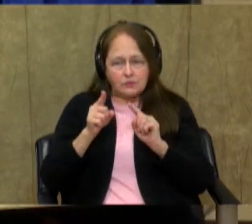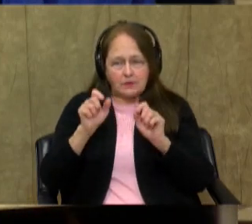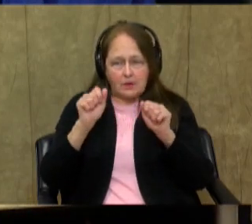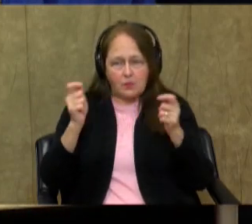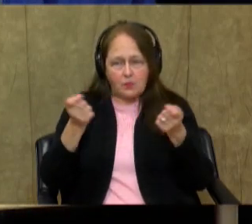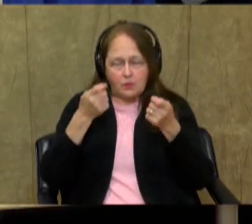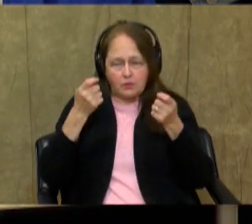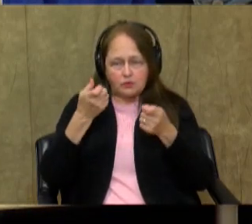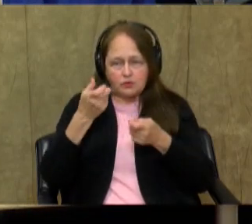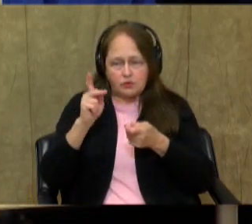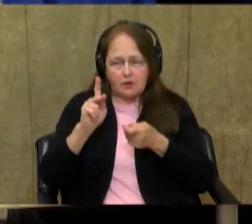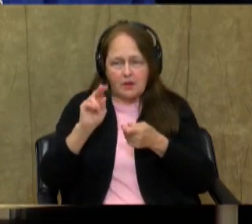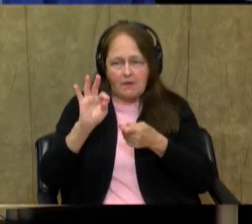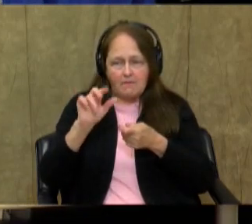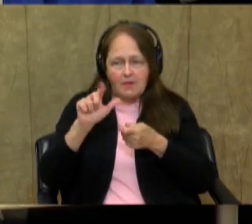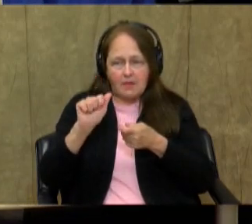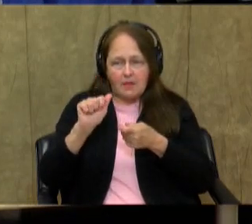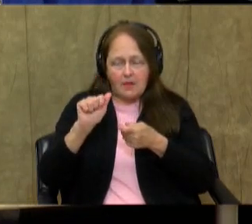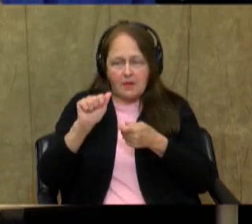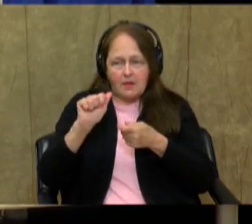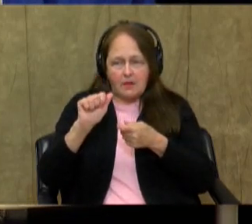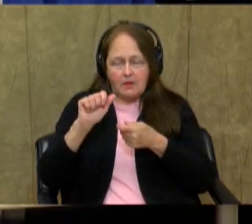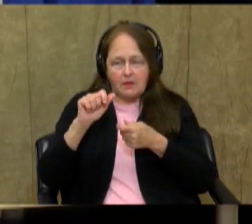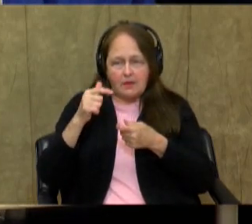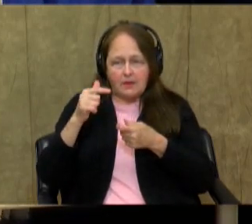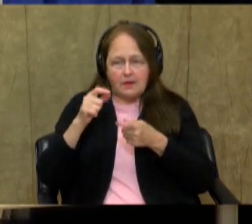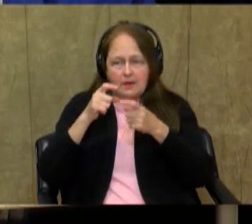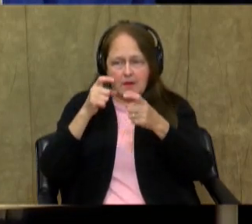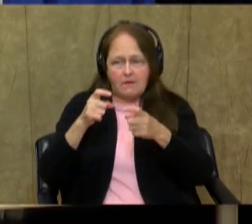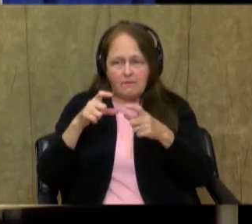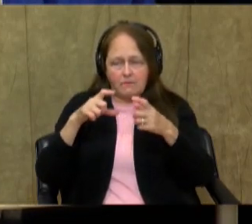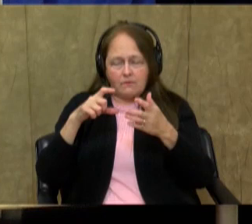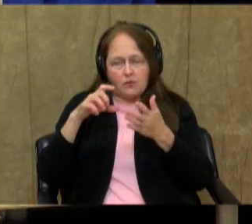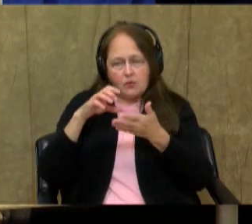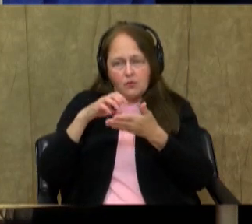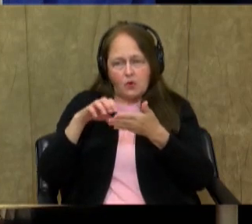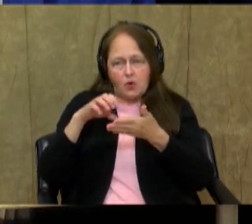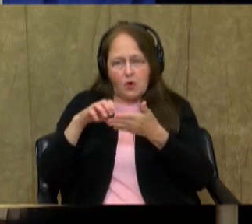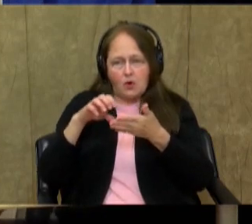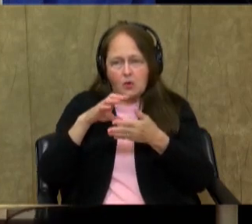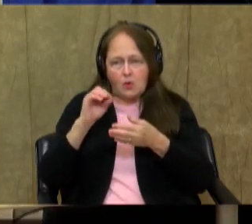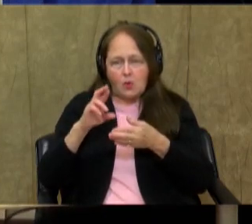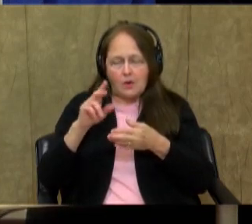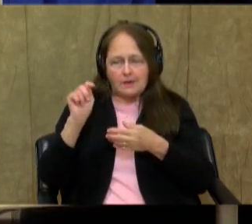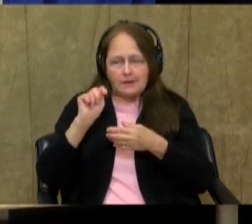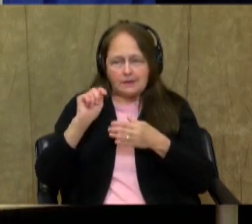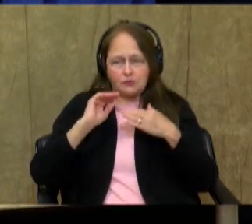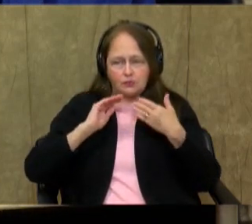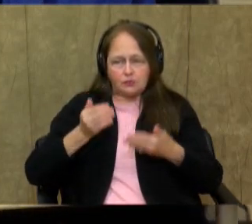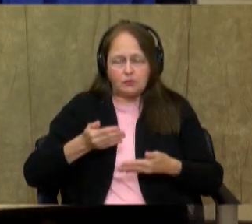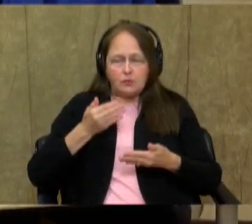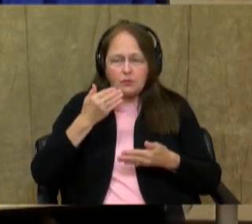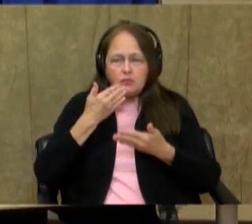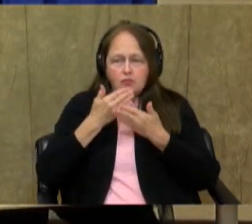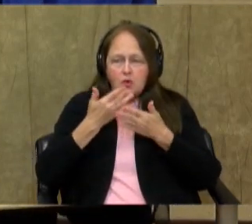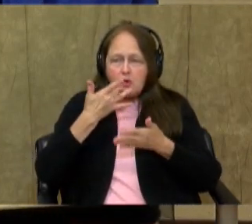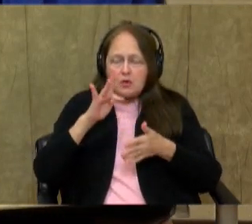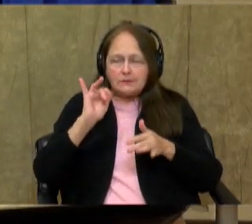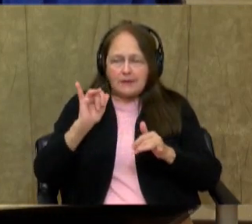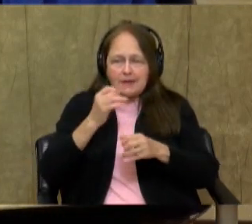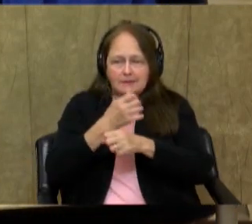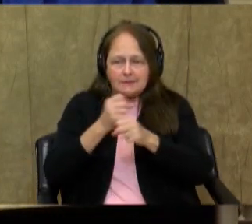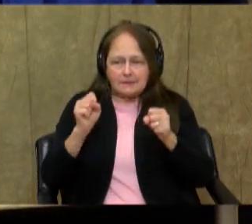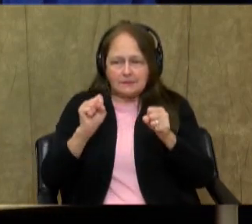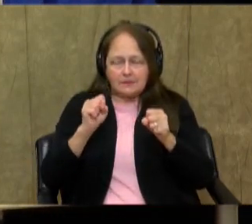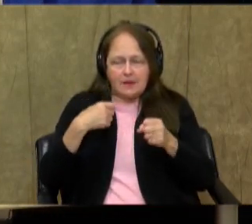can win a Chick-fil-A gift card or a t-shirt. Good luck. I hope you're staying safe. I